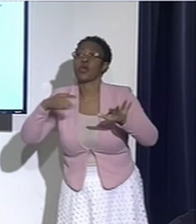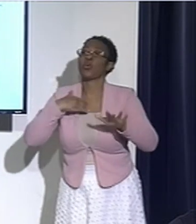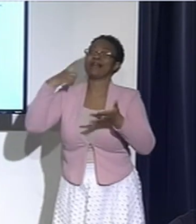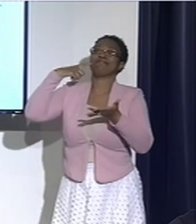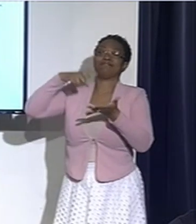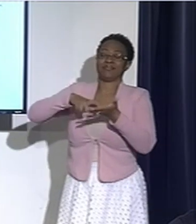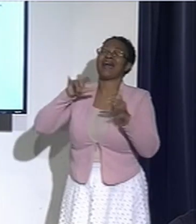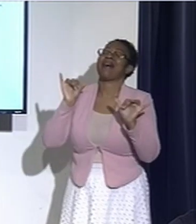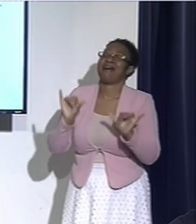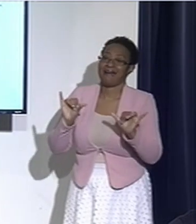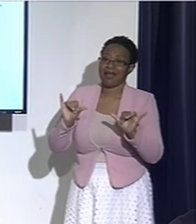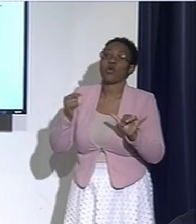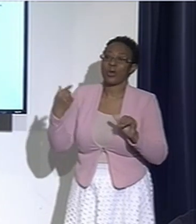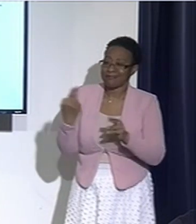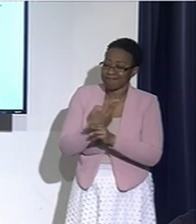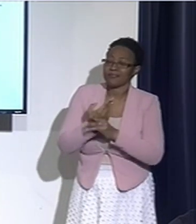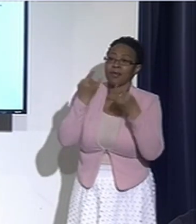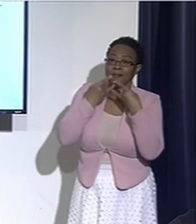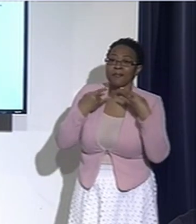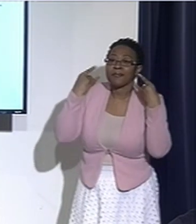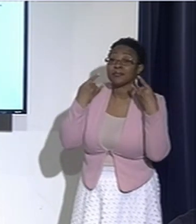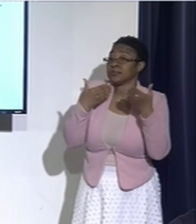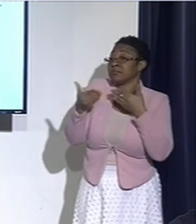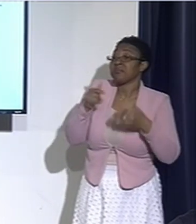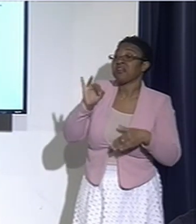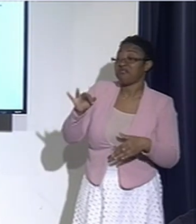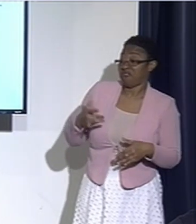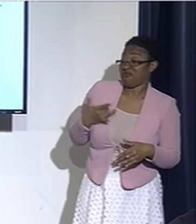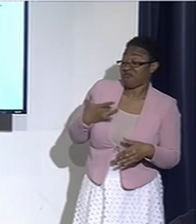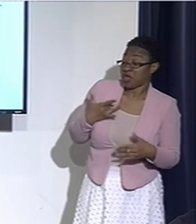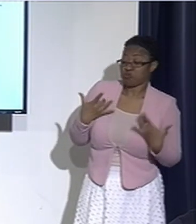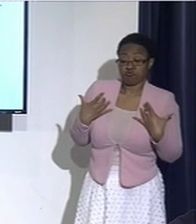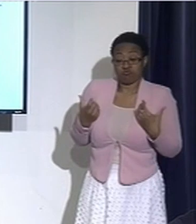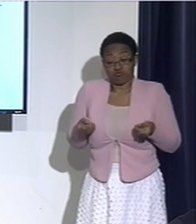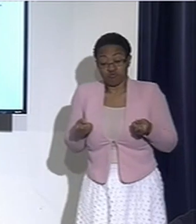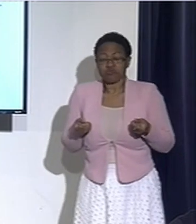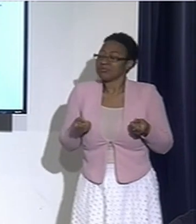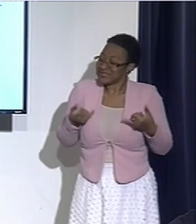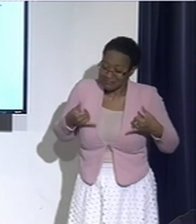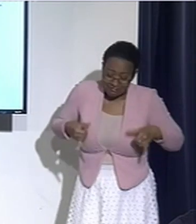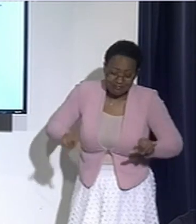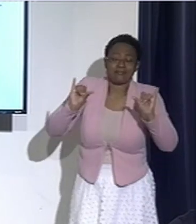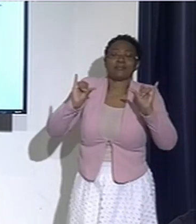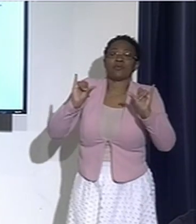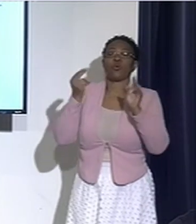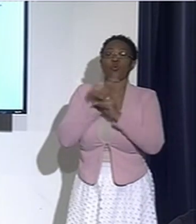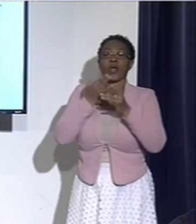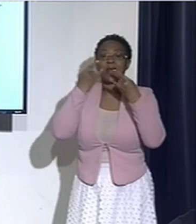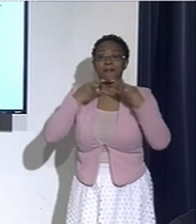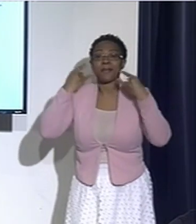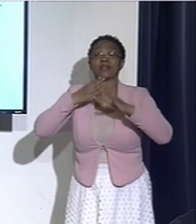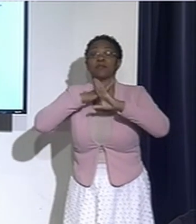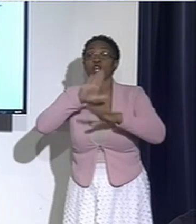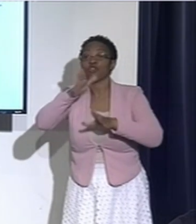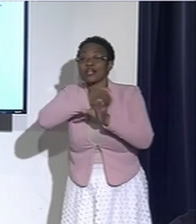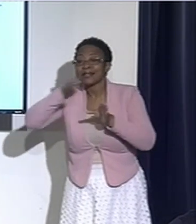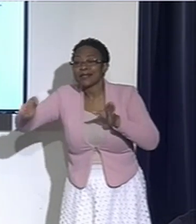know, even if you believe you're well, you should be wearing a mask to protect your neighbors, and the governor has, of